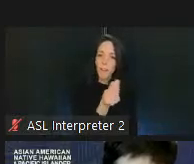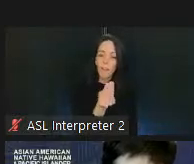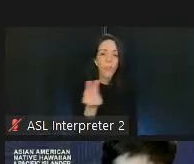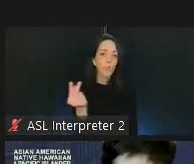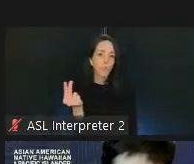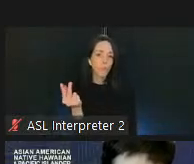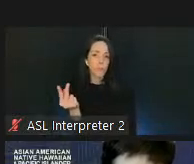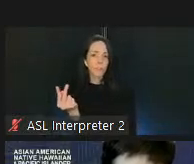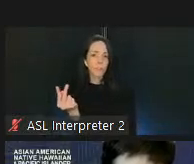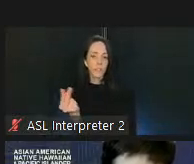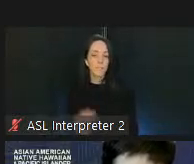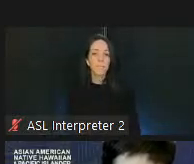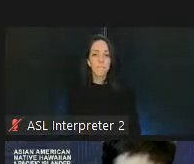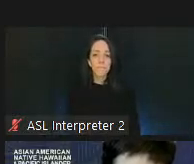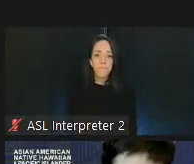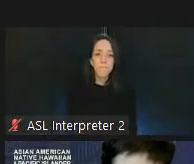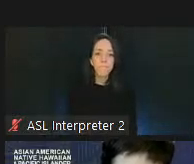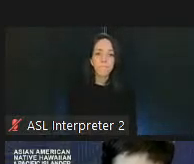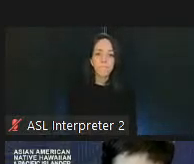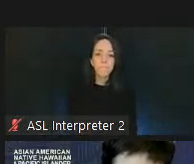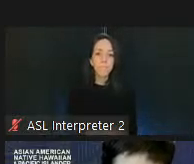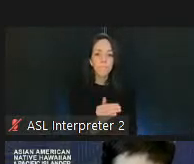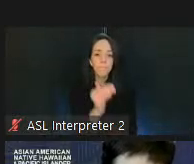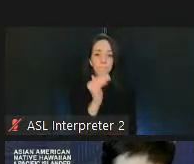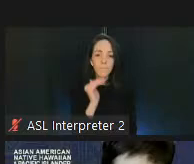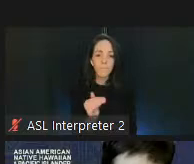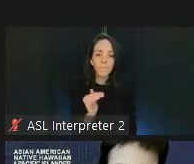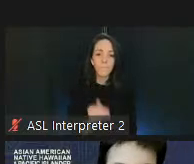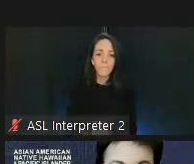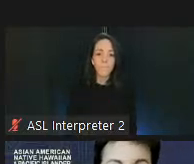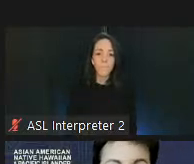Thursday. Next slide, please.